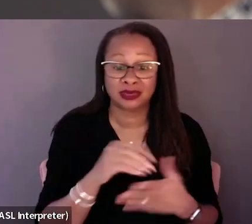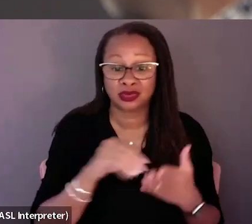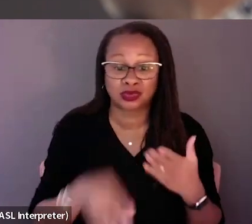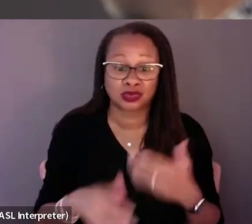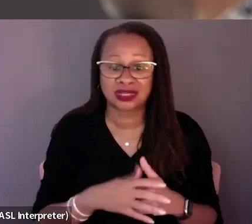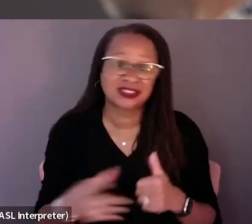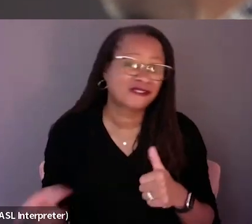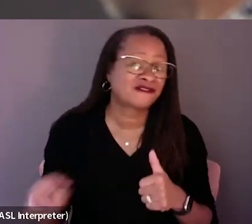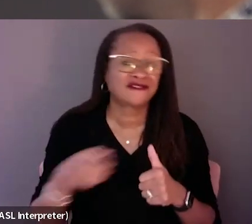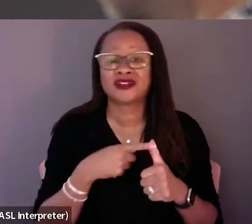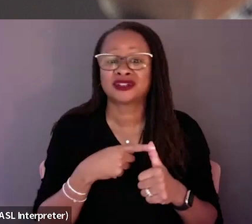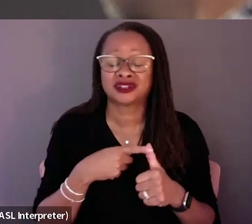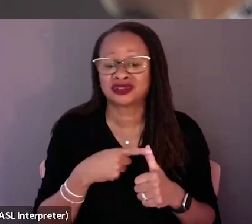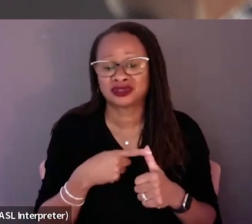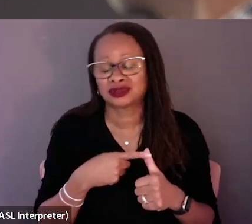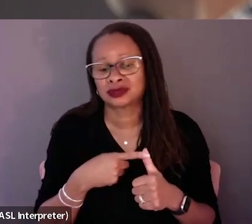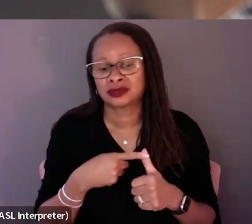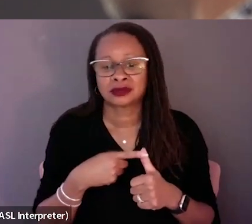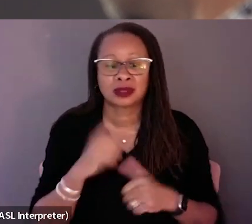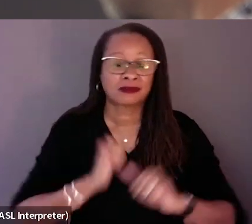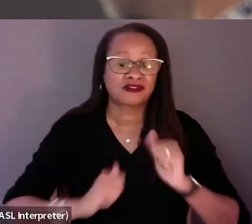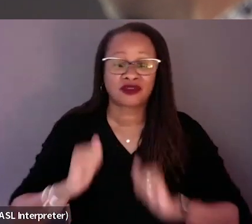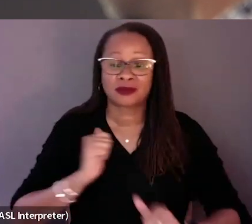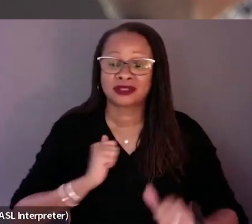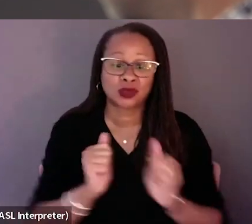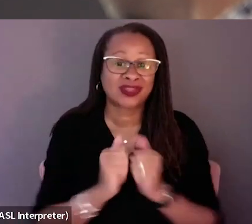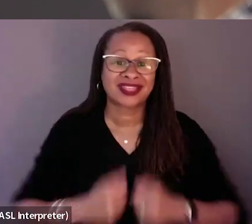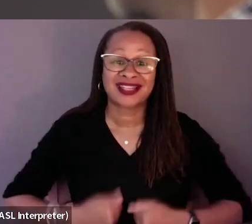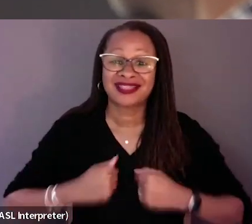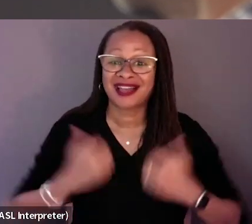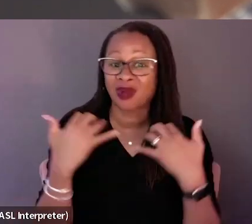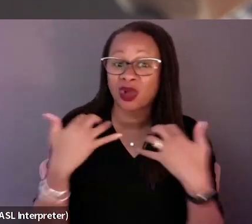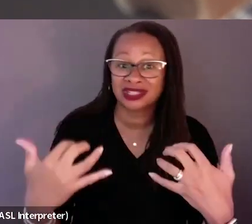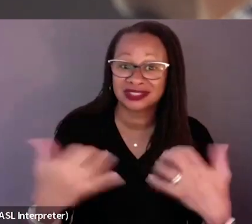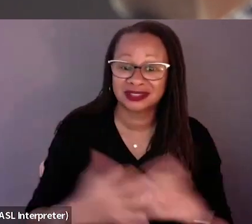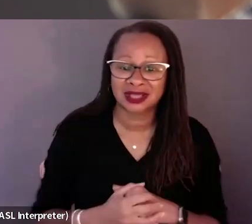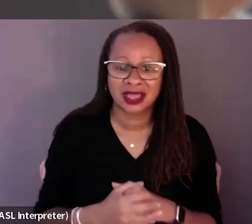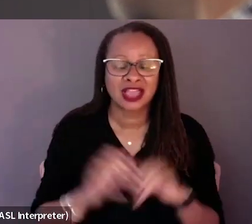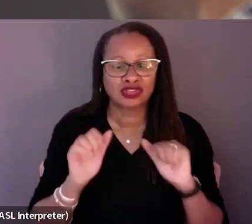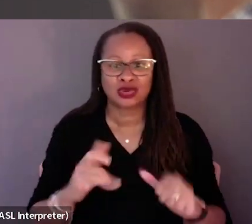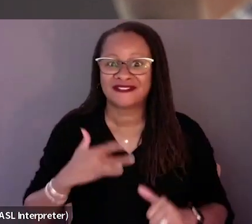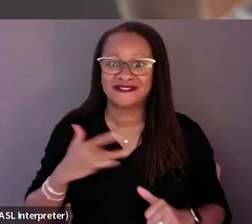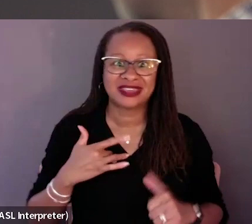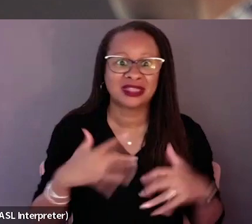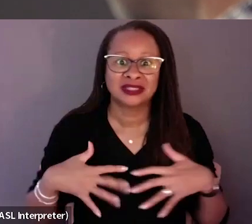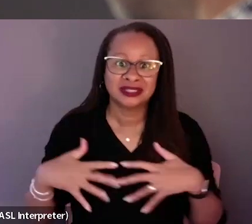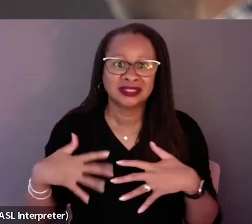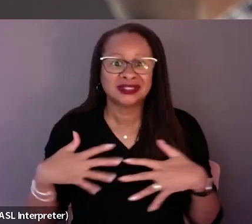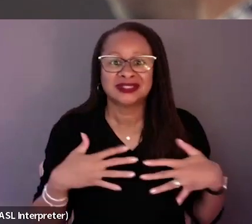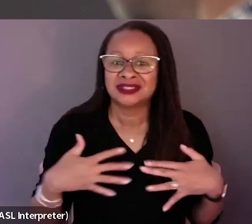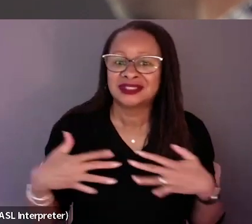the very first performance with a live audience, and you could like feel it in the air, like